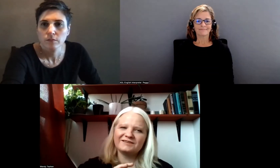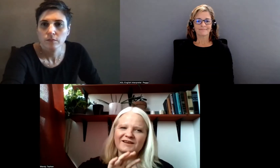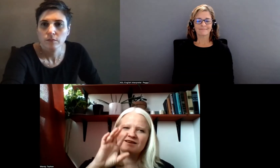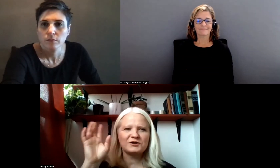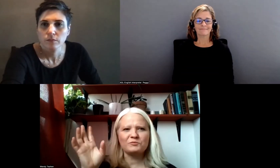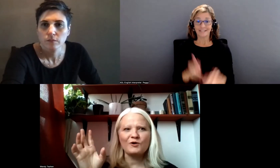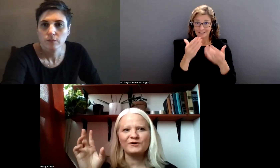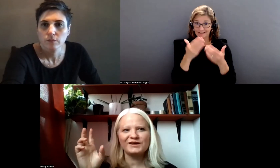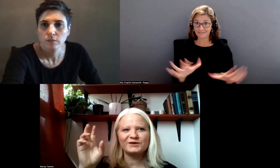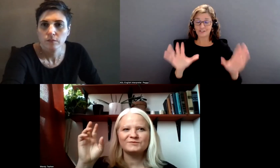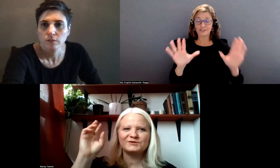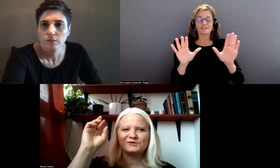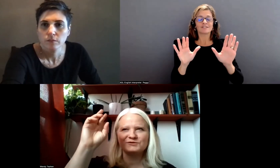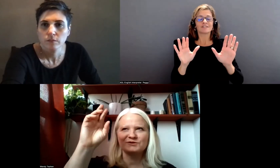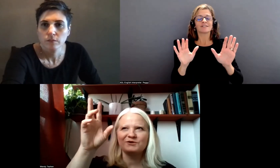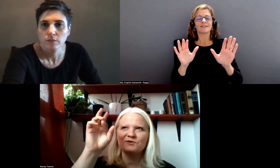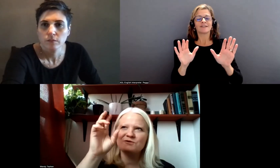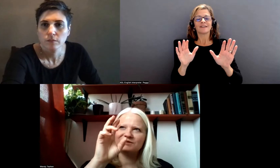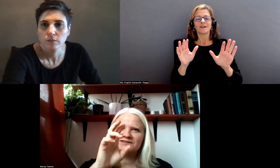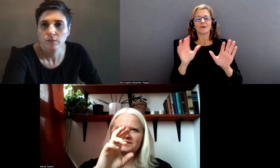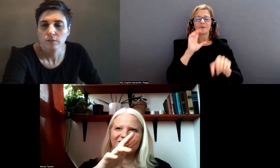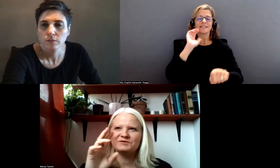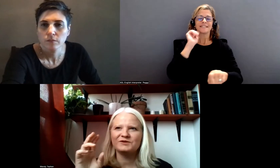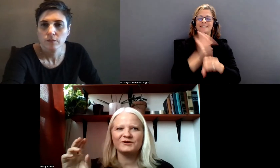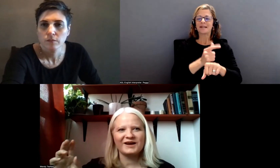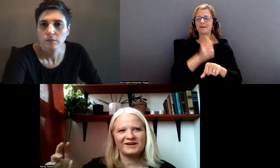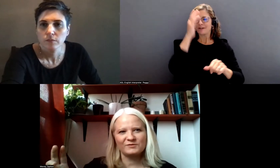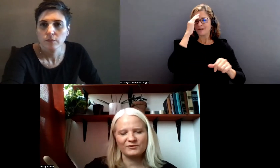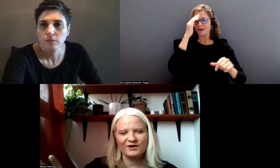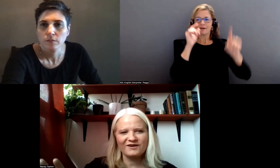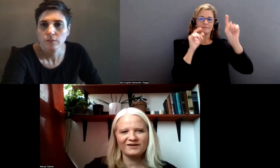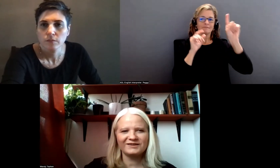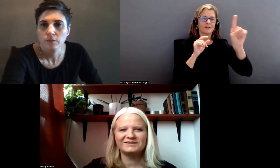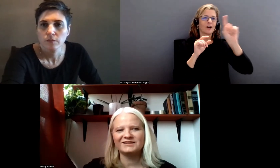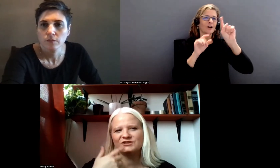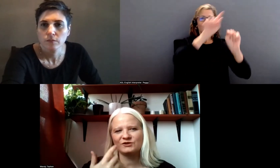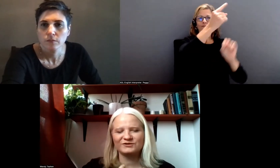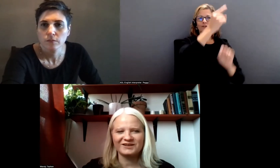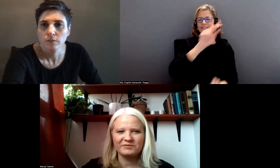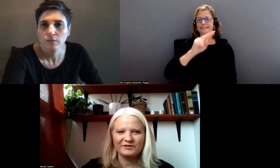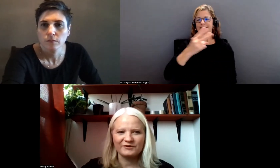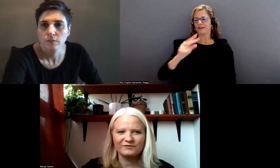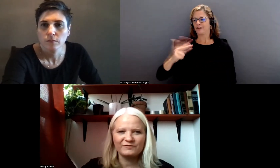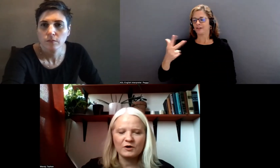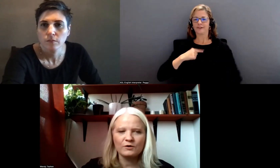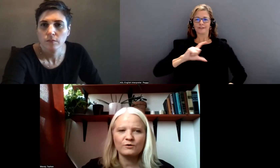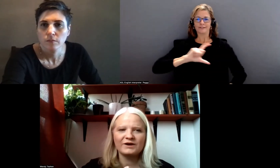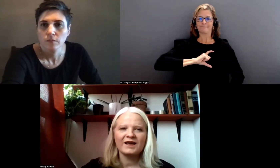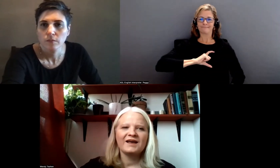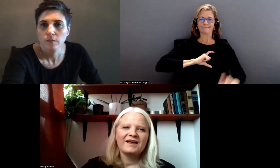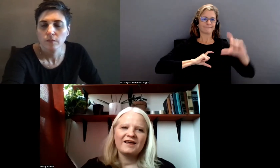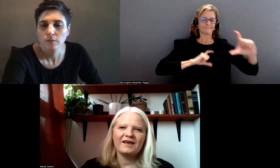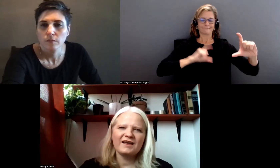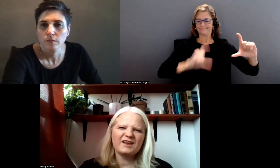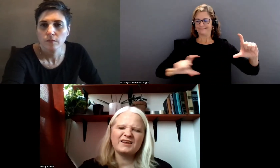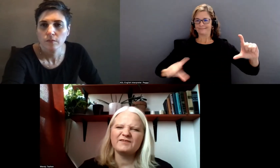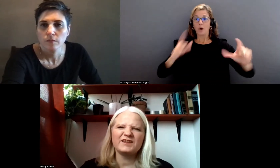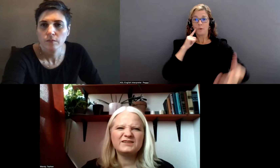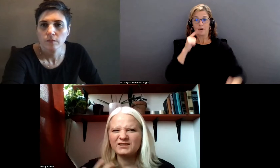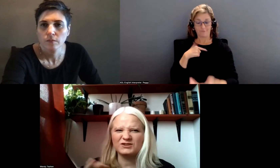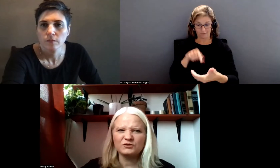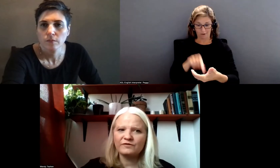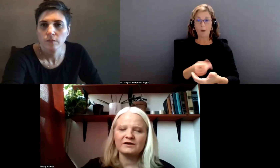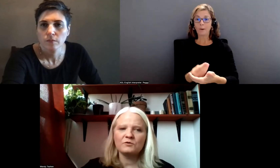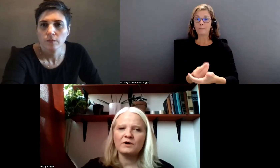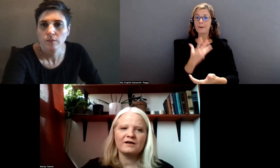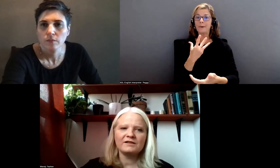afterwards, they get a podium. So there's a gold, silver, and bronze. It shows up on their phone. And if they